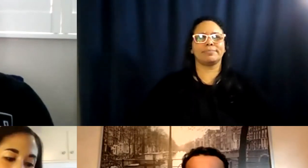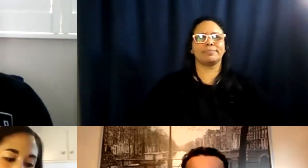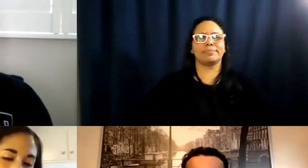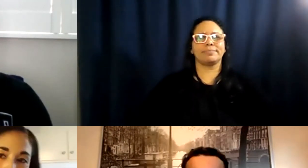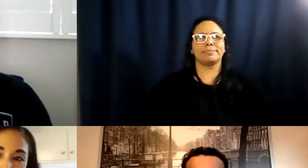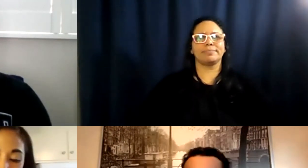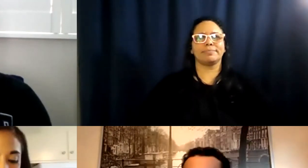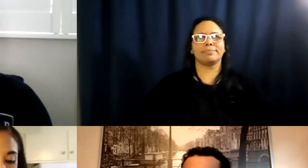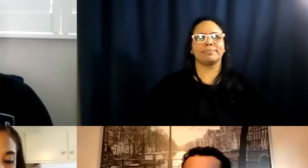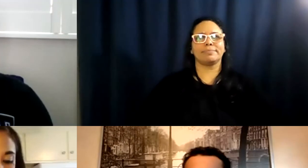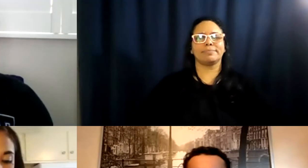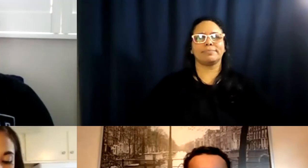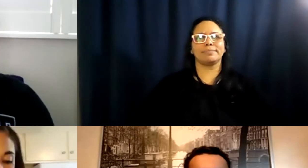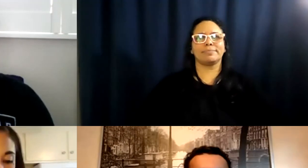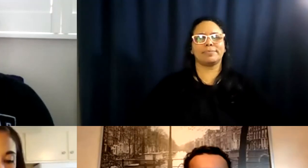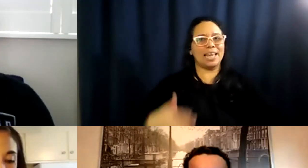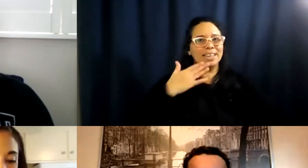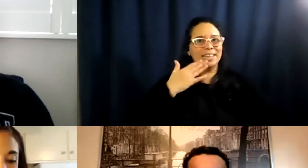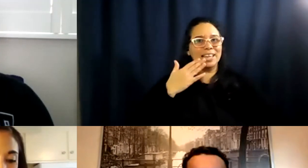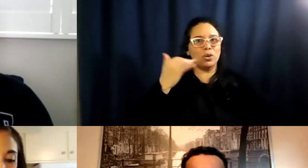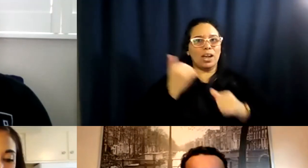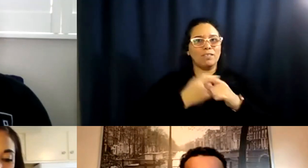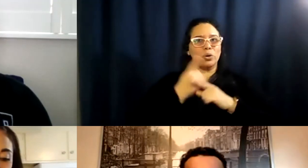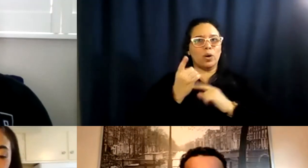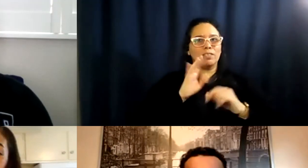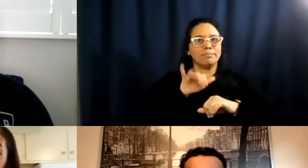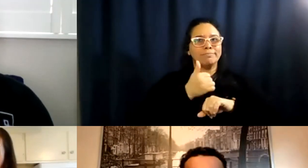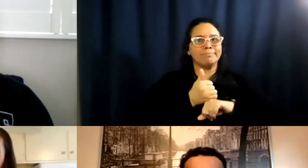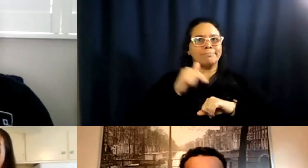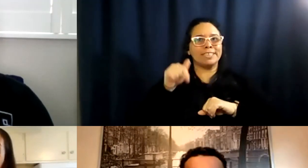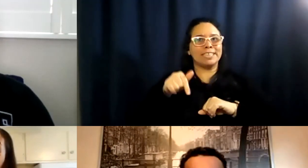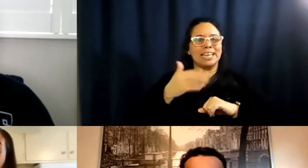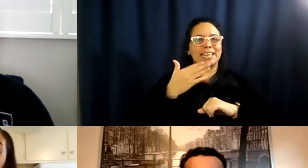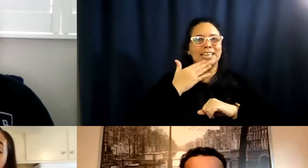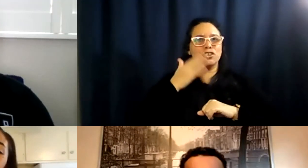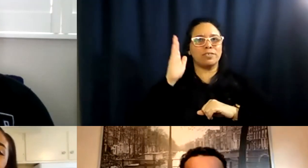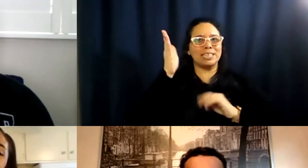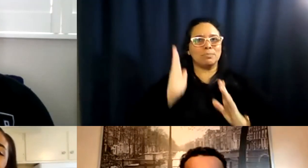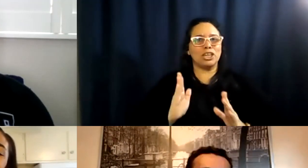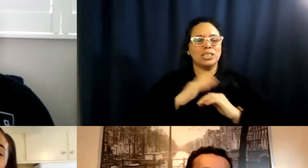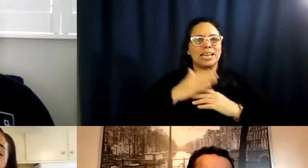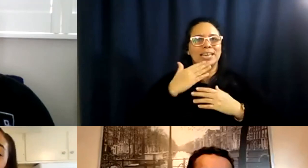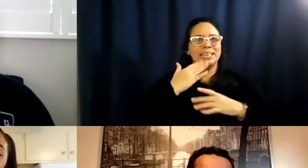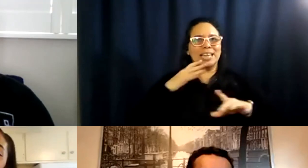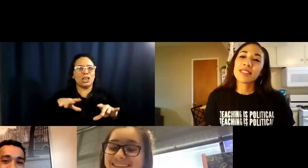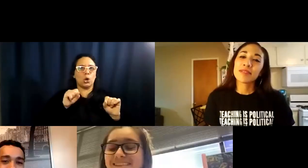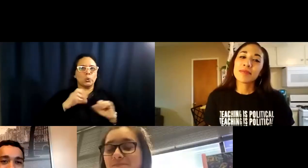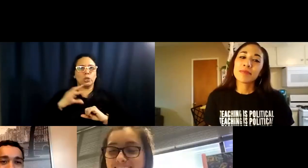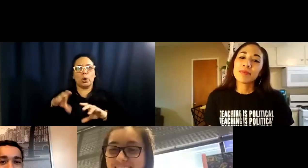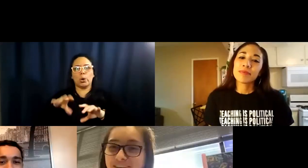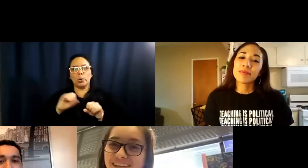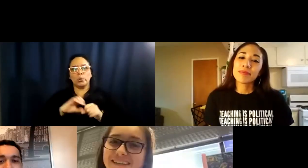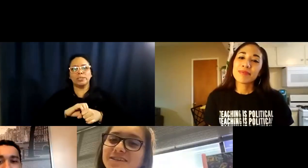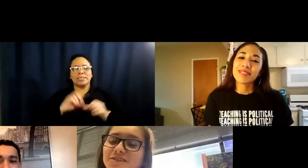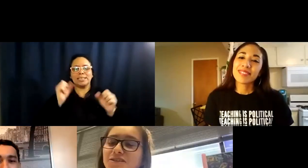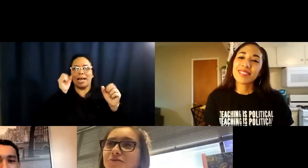Okay, well, first of all, thank you everyone for organizing this. Thank you to our speakers. Thank you to our host, co-host. Like, this is an amazing